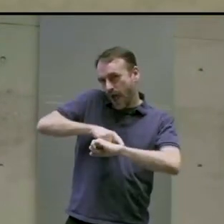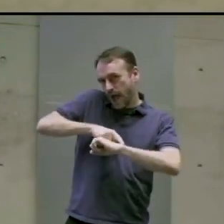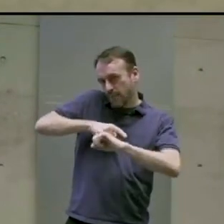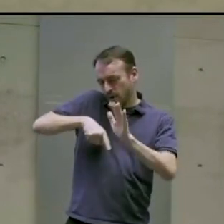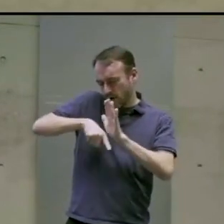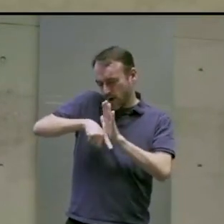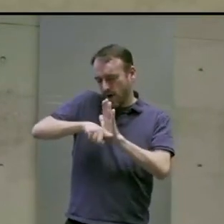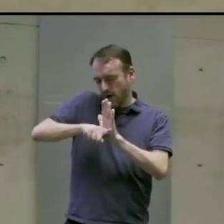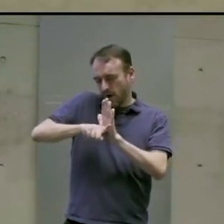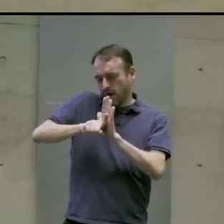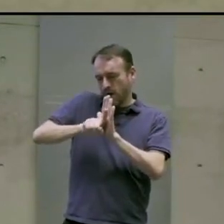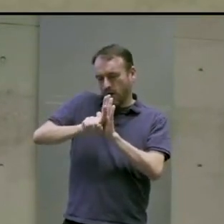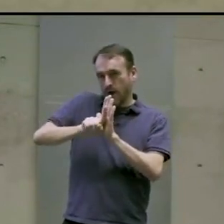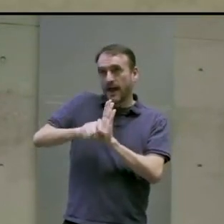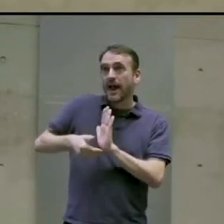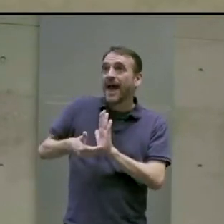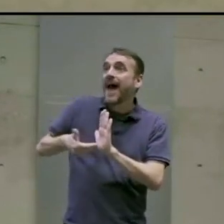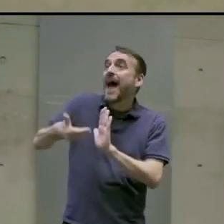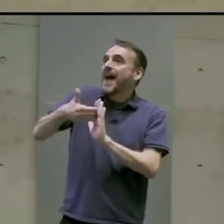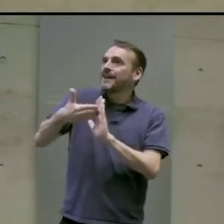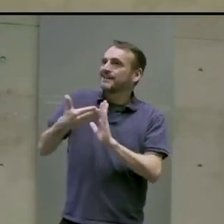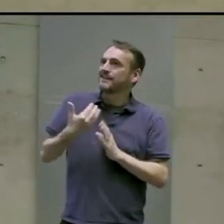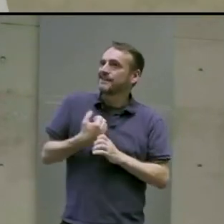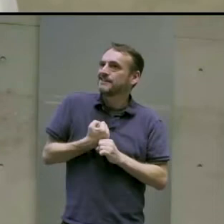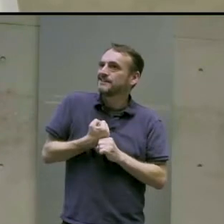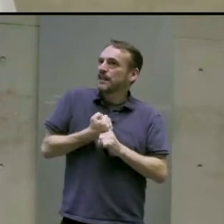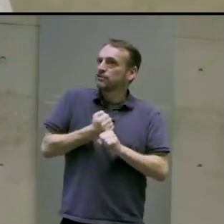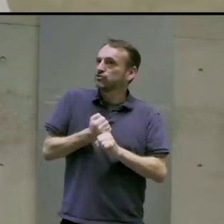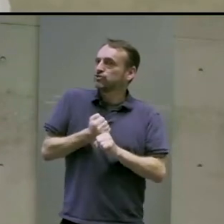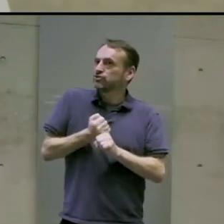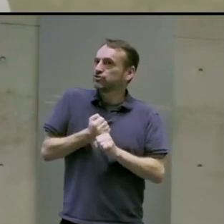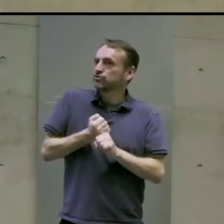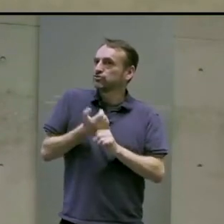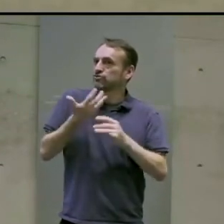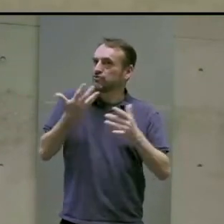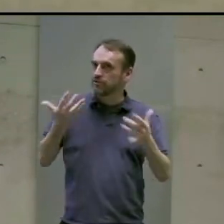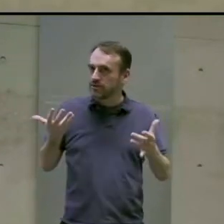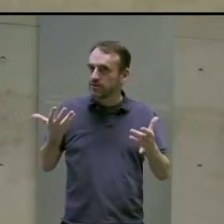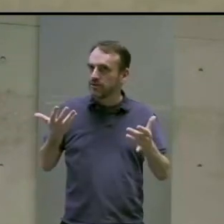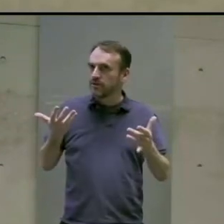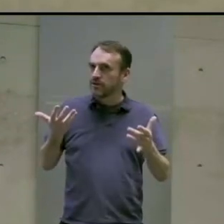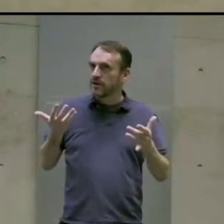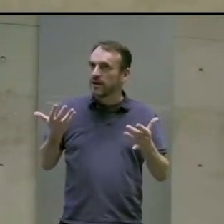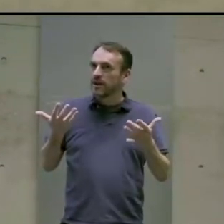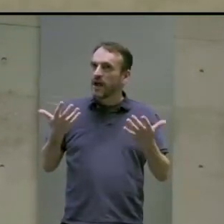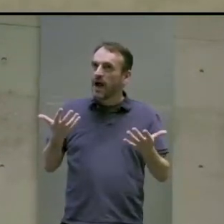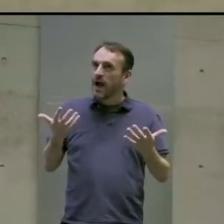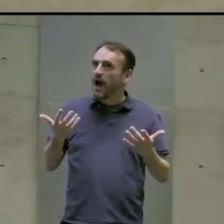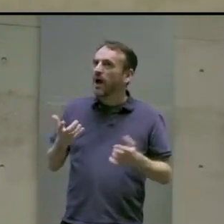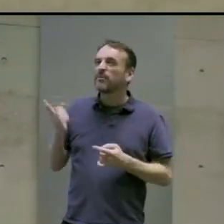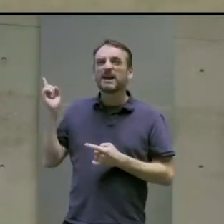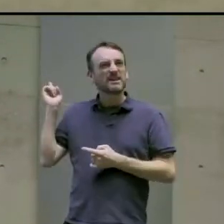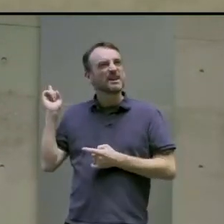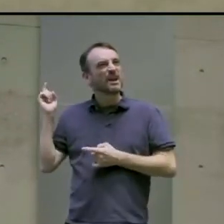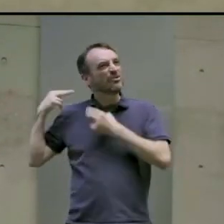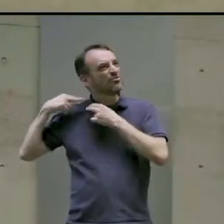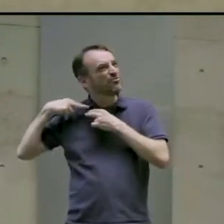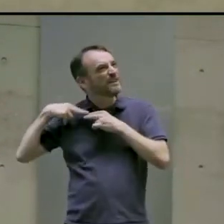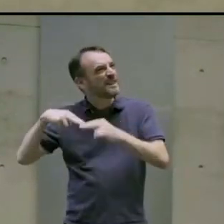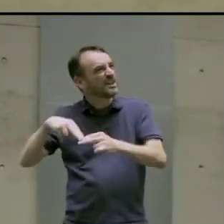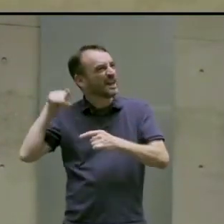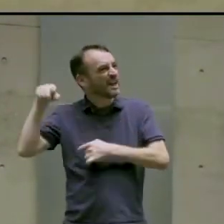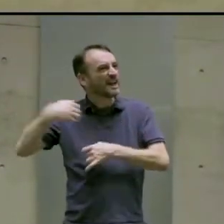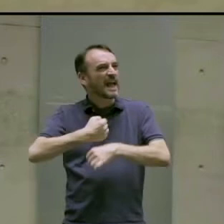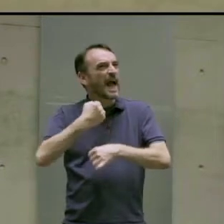into like a visual novel style game, which traditionally gives the player, very little of that kind of adrenaline